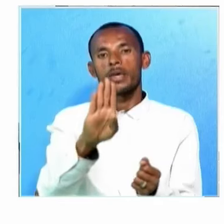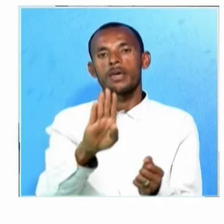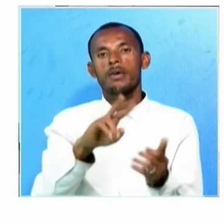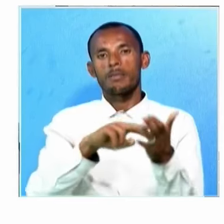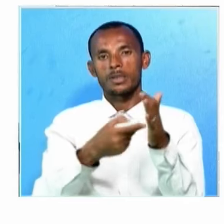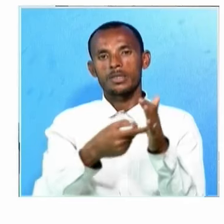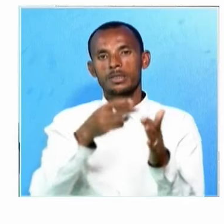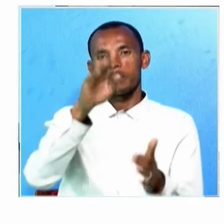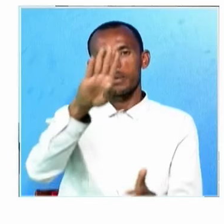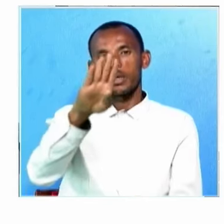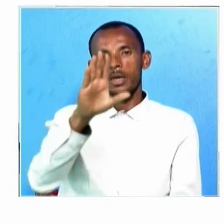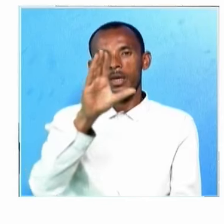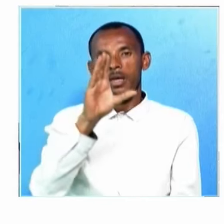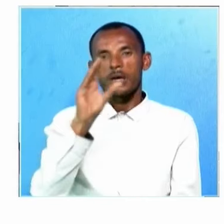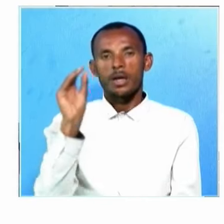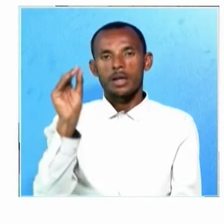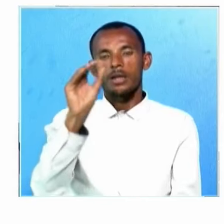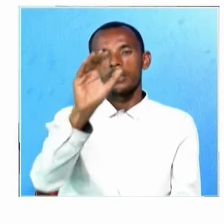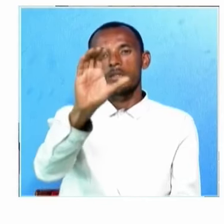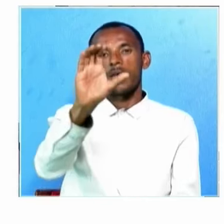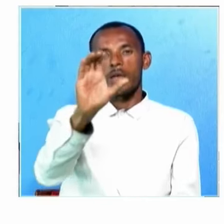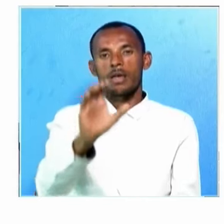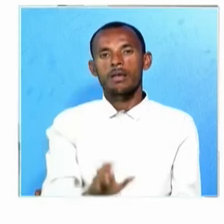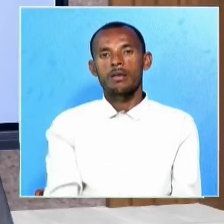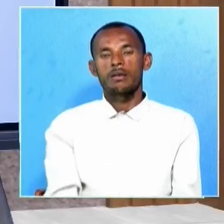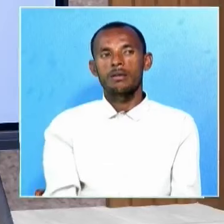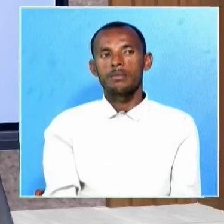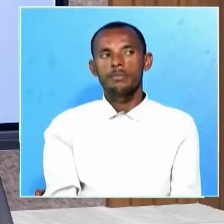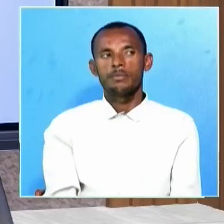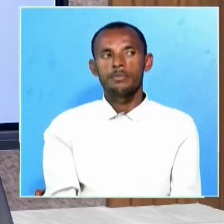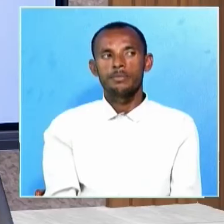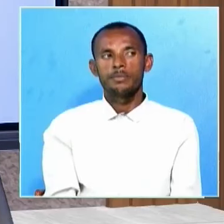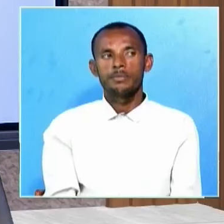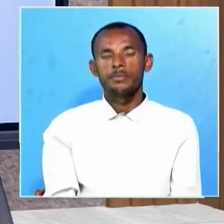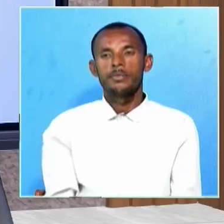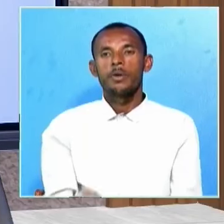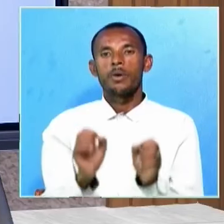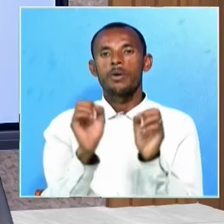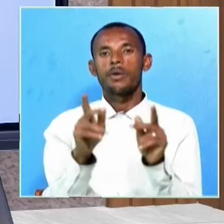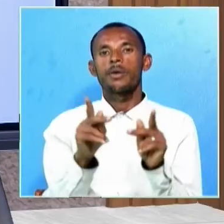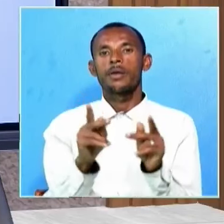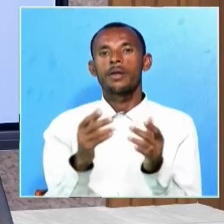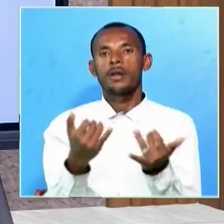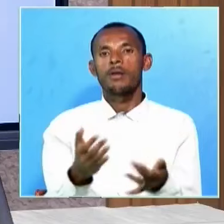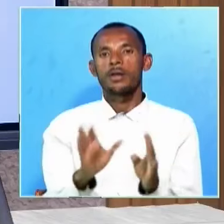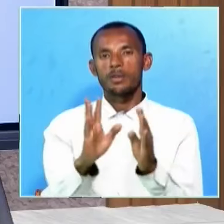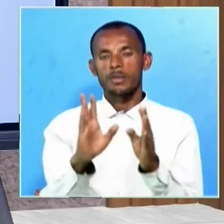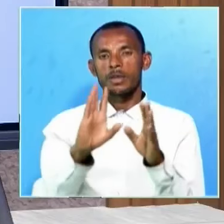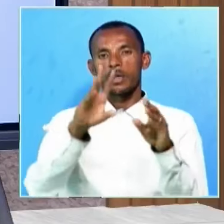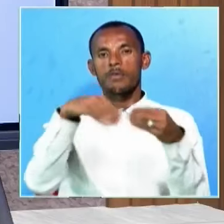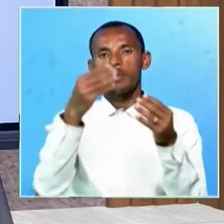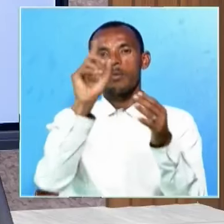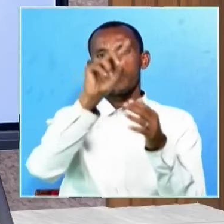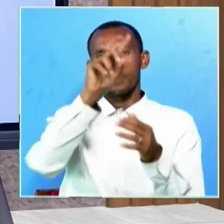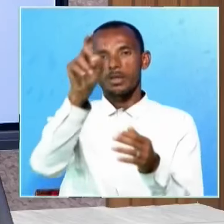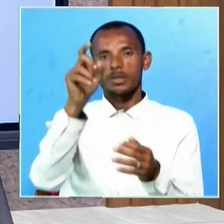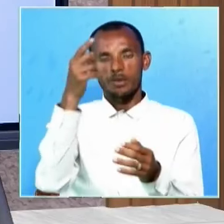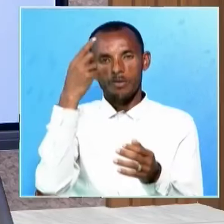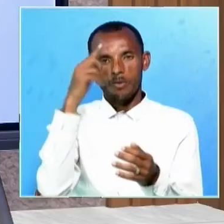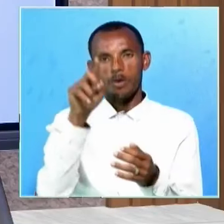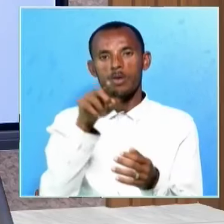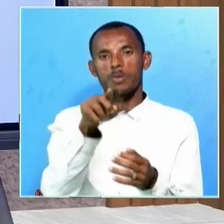the elements B and C. Okay, now let me give you one question for